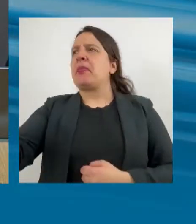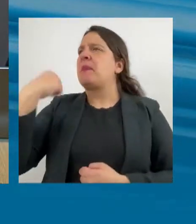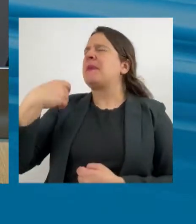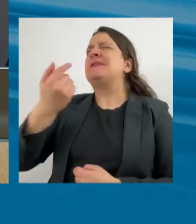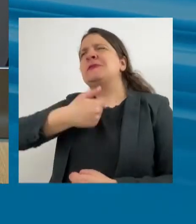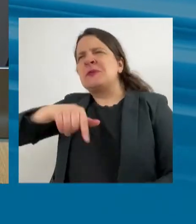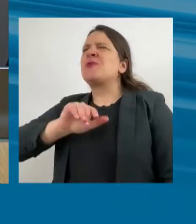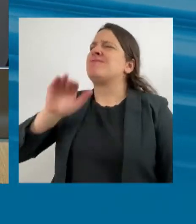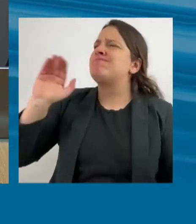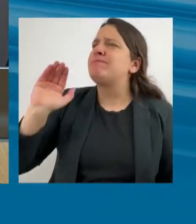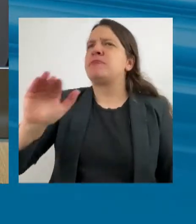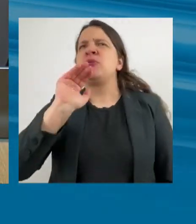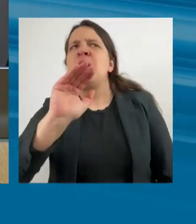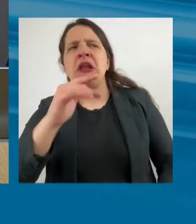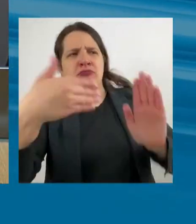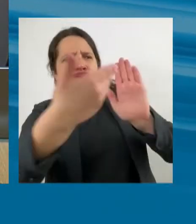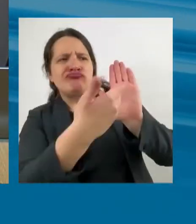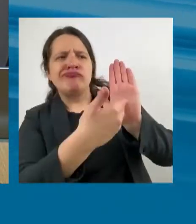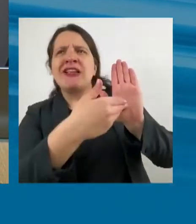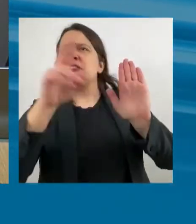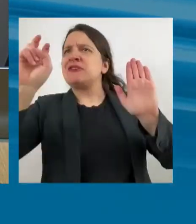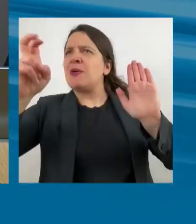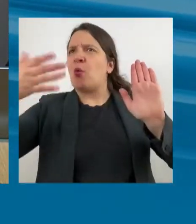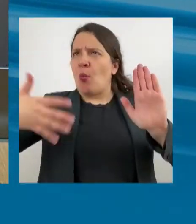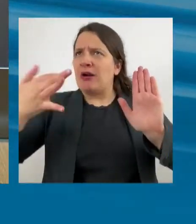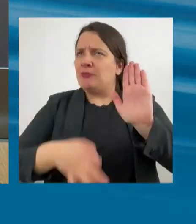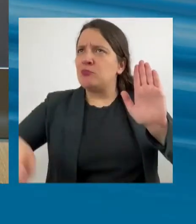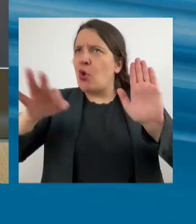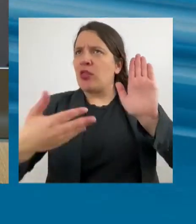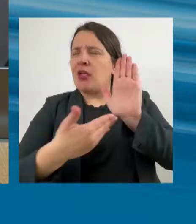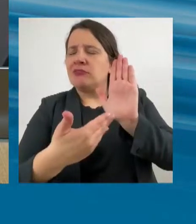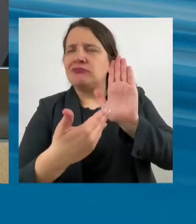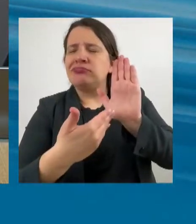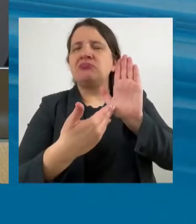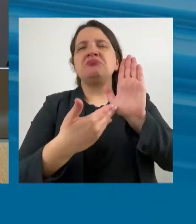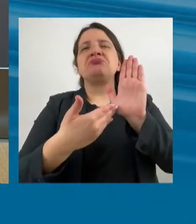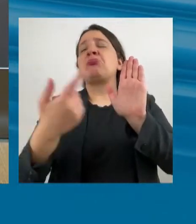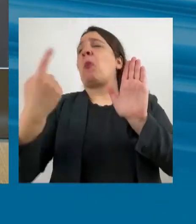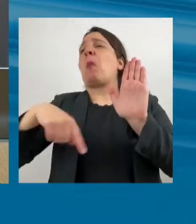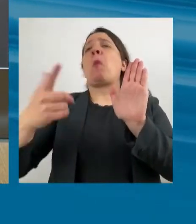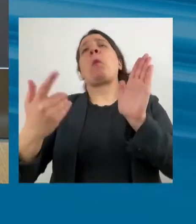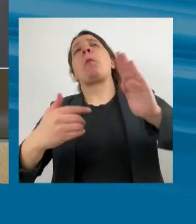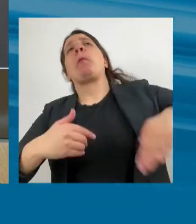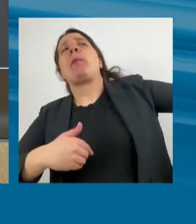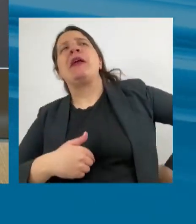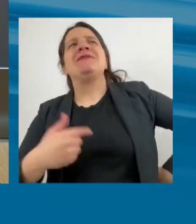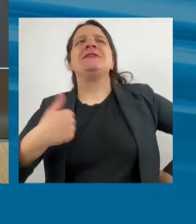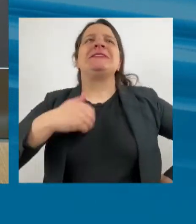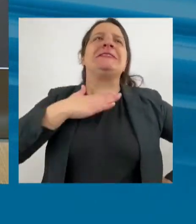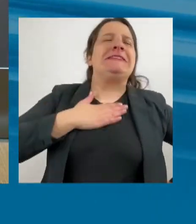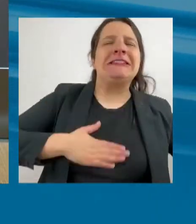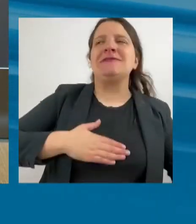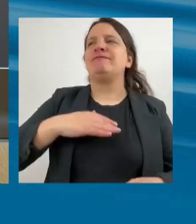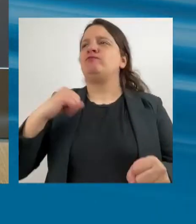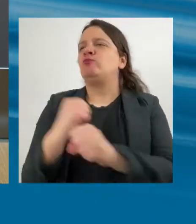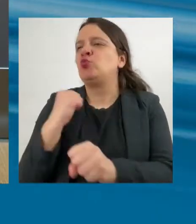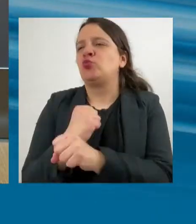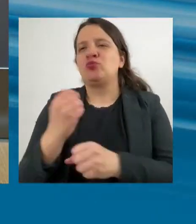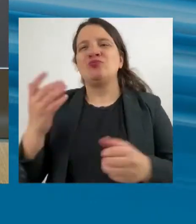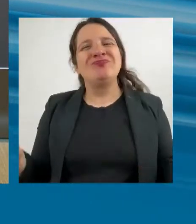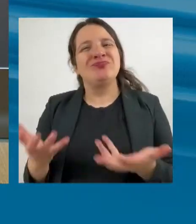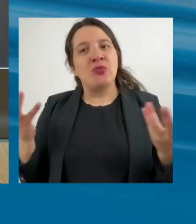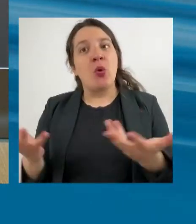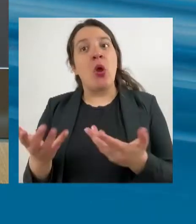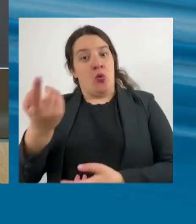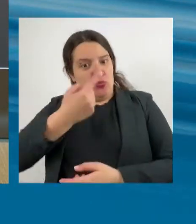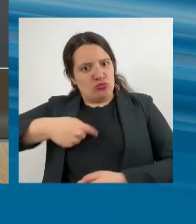could continue to do all the good things, and if you go across any of them, we've done all of the right things in many cases, but we still keep